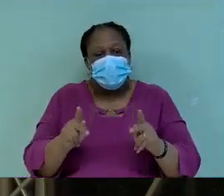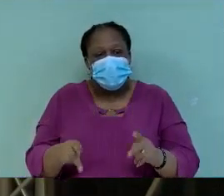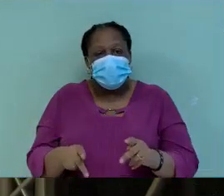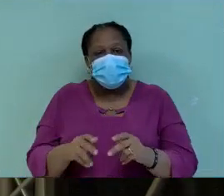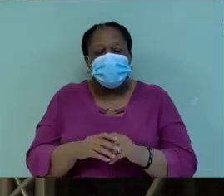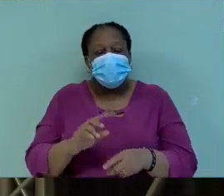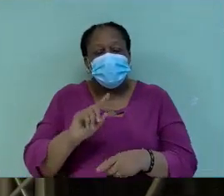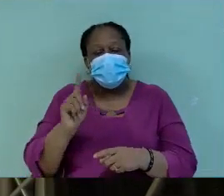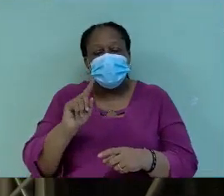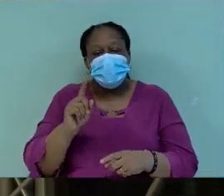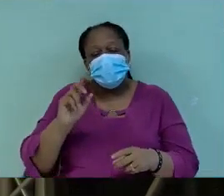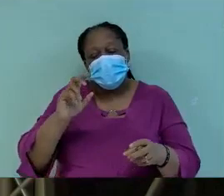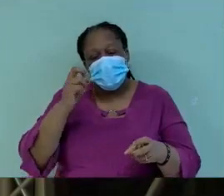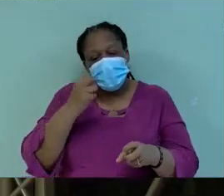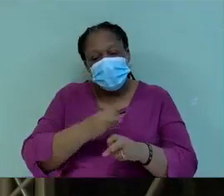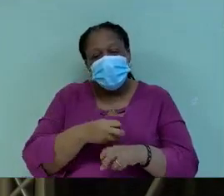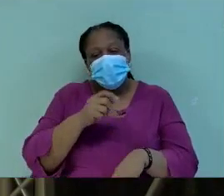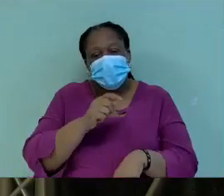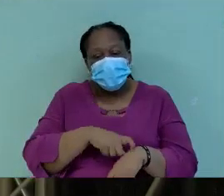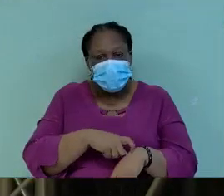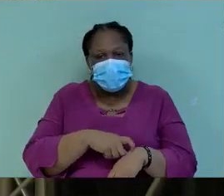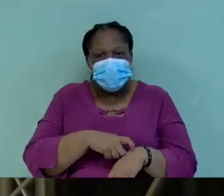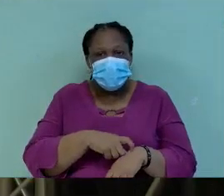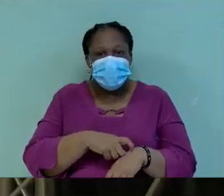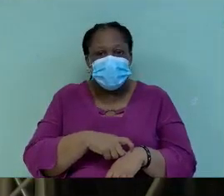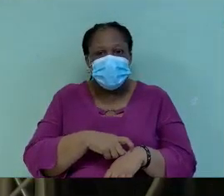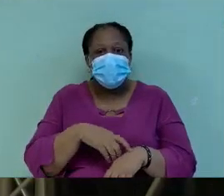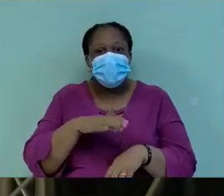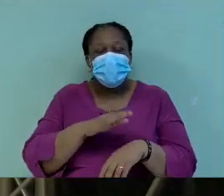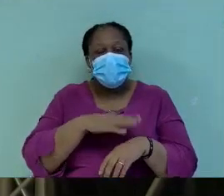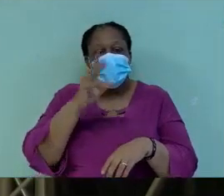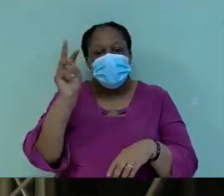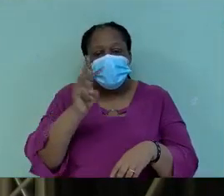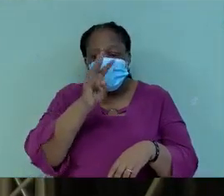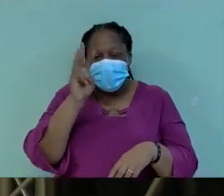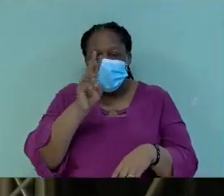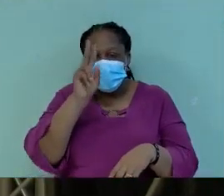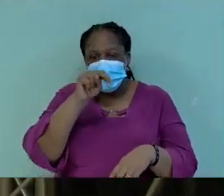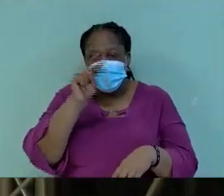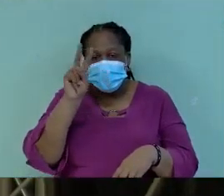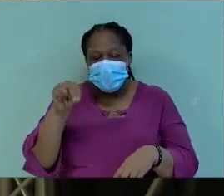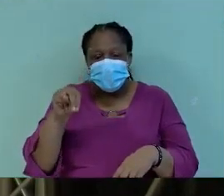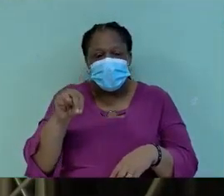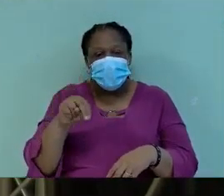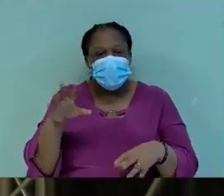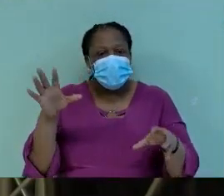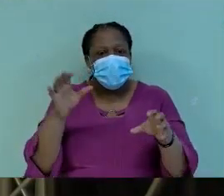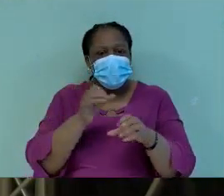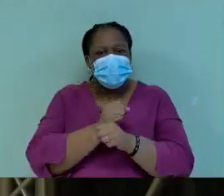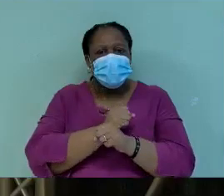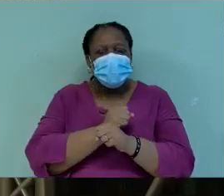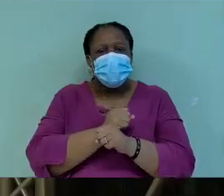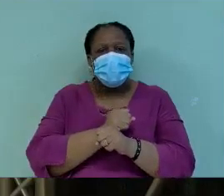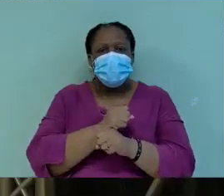hardship. The following morning, Wednesday, 22nd, I had accumulated a total